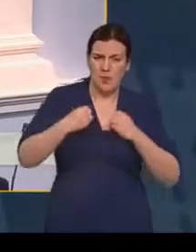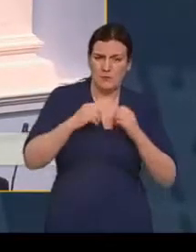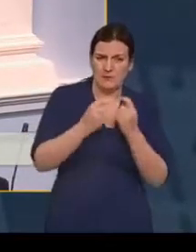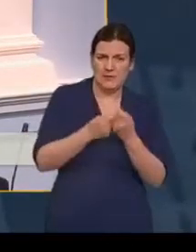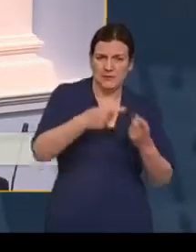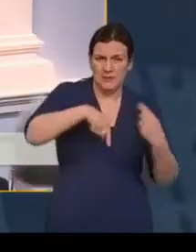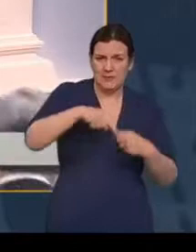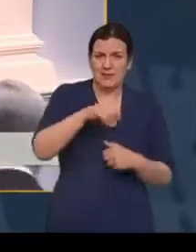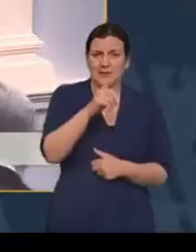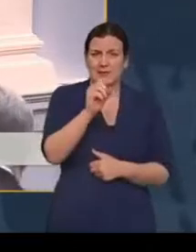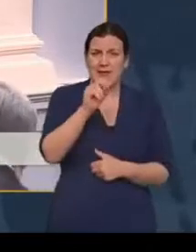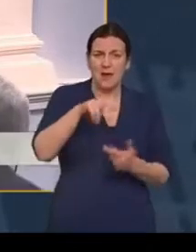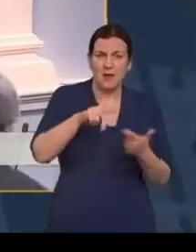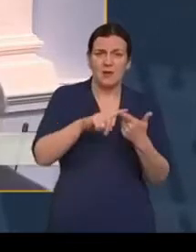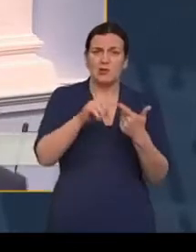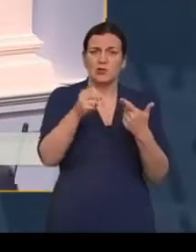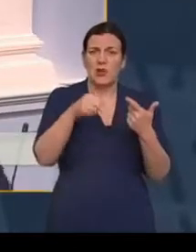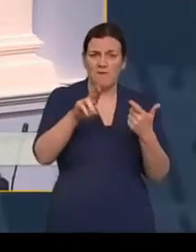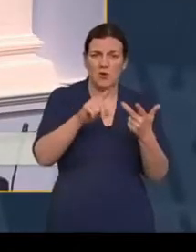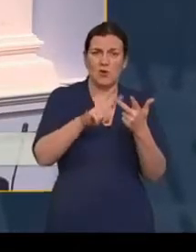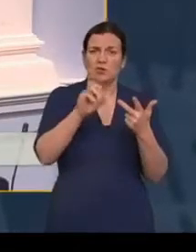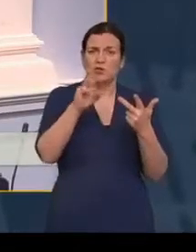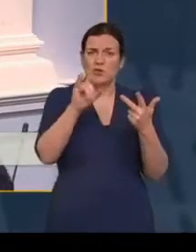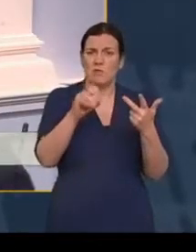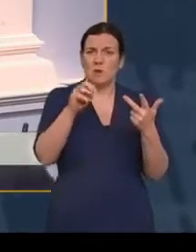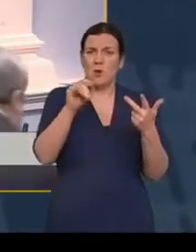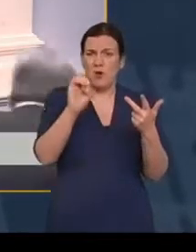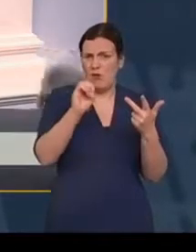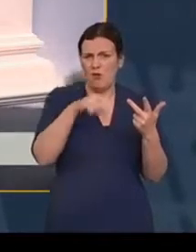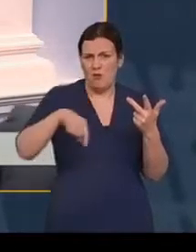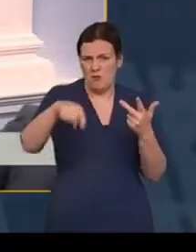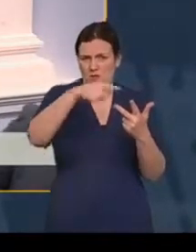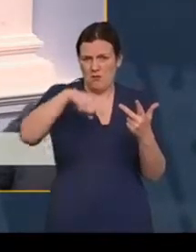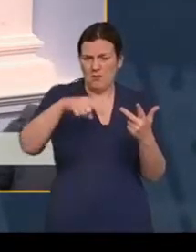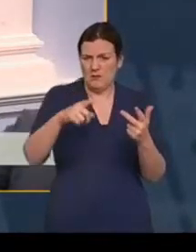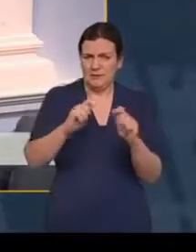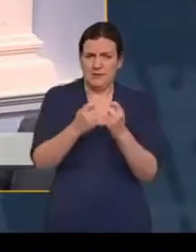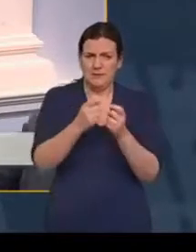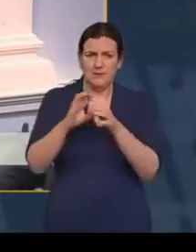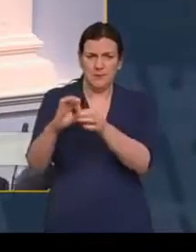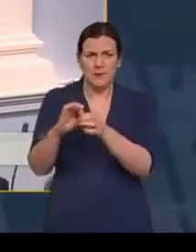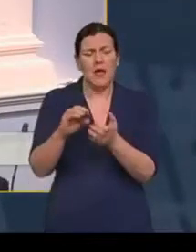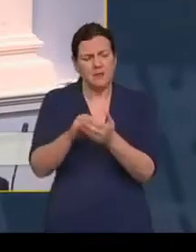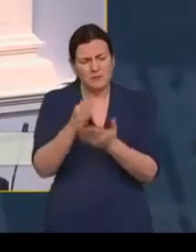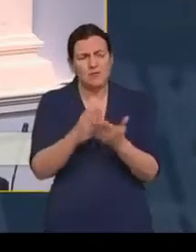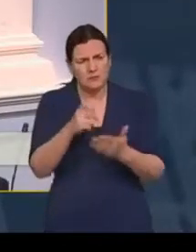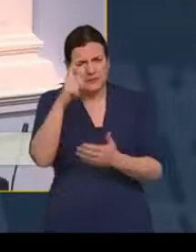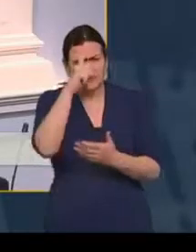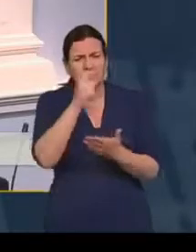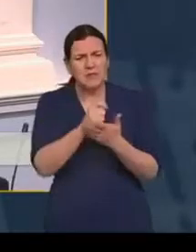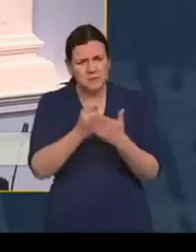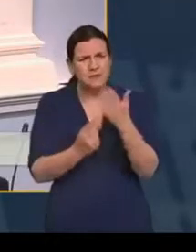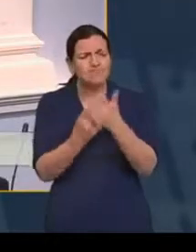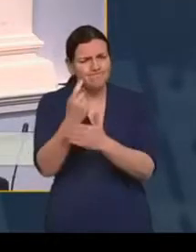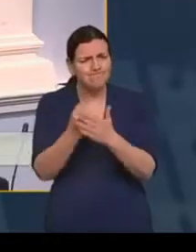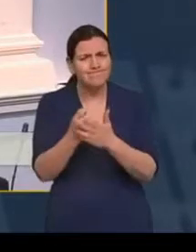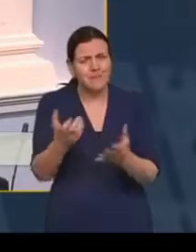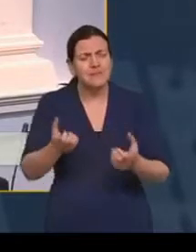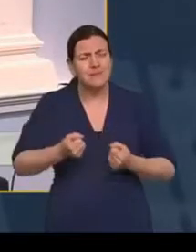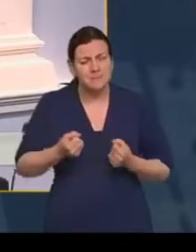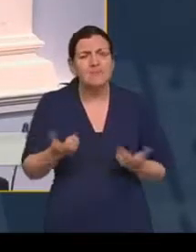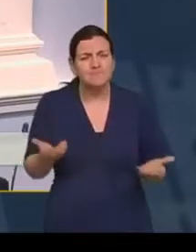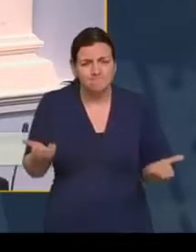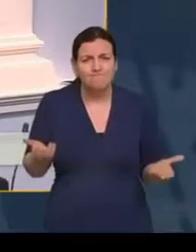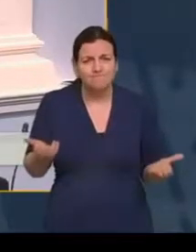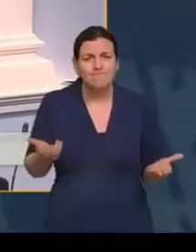closely with my own team, Declan, Jennifer and Jerry Maguire, because there were some difficult moments, we all accept